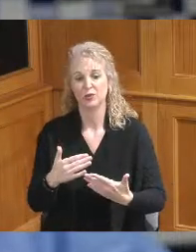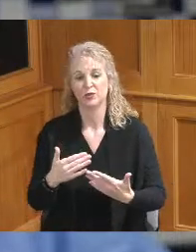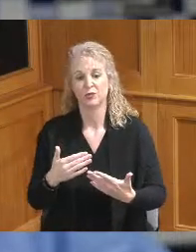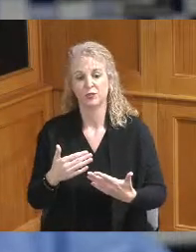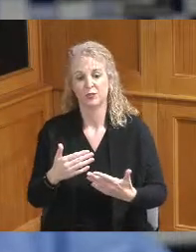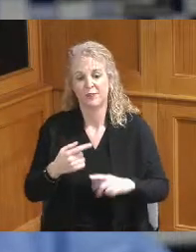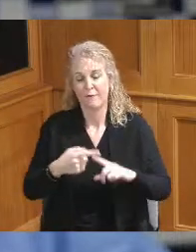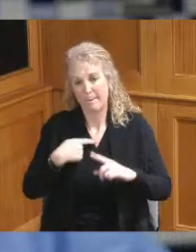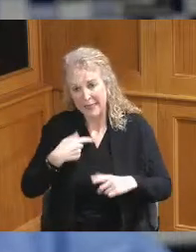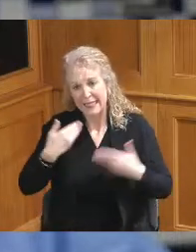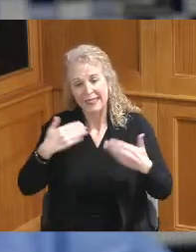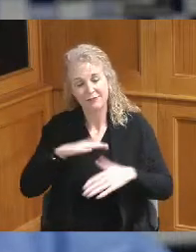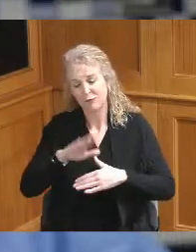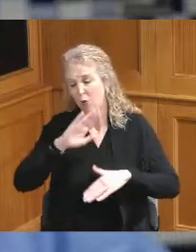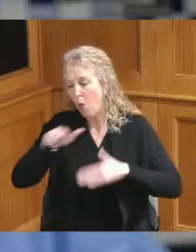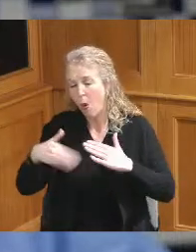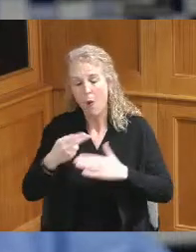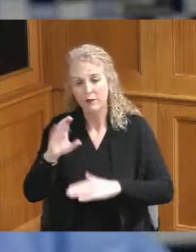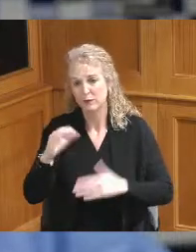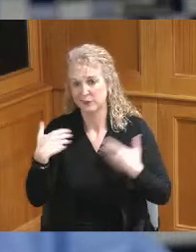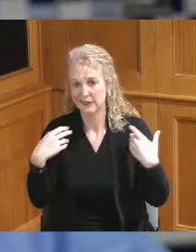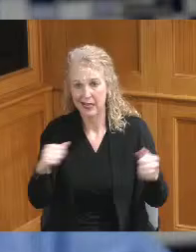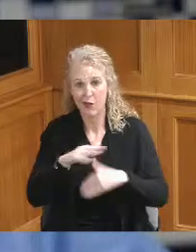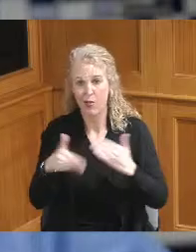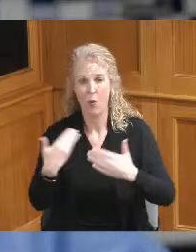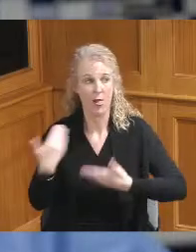Health and the many partners we have here today